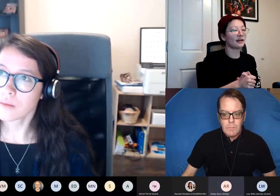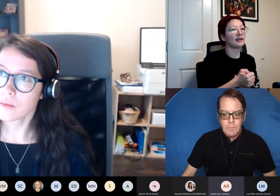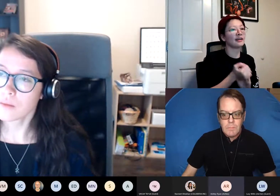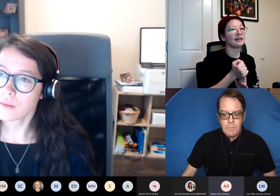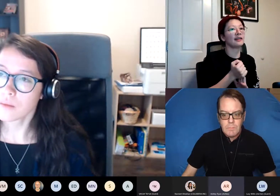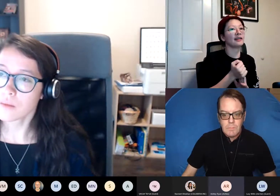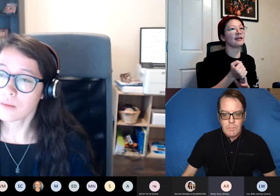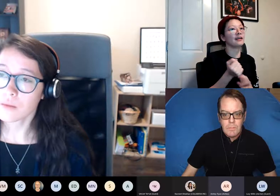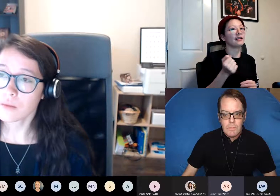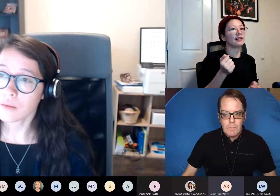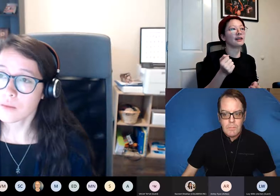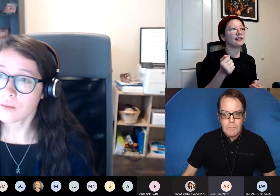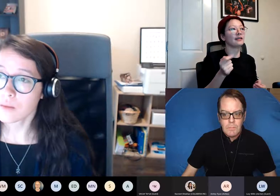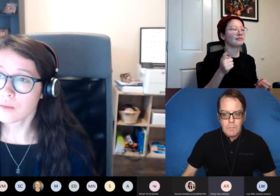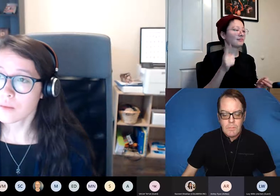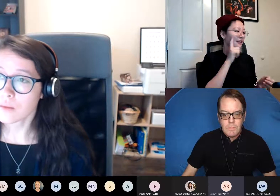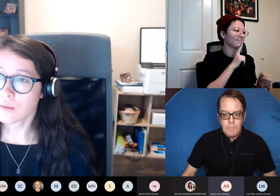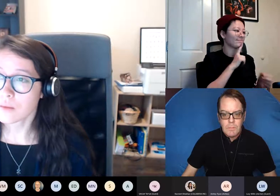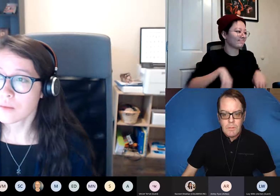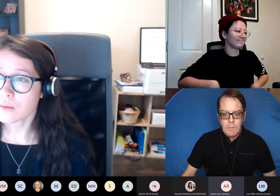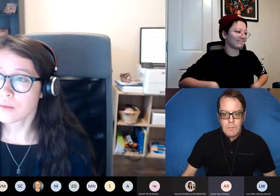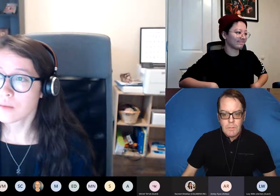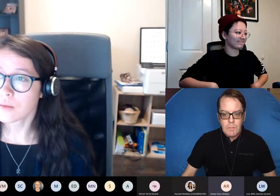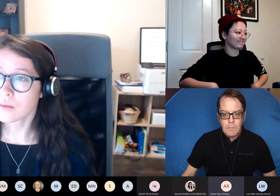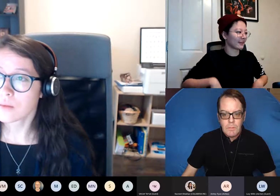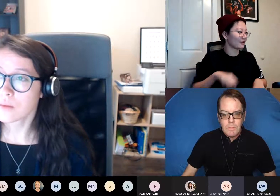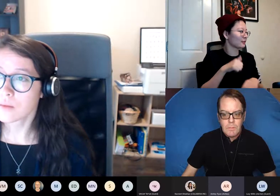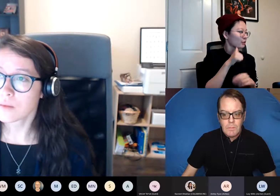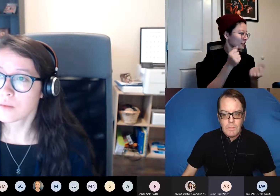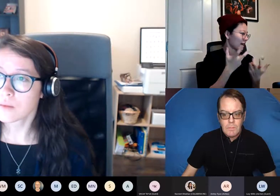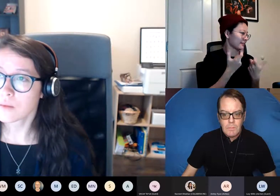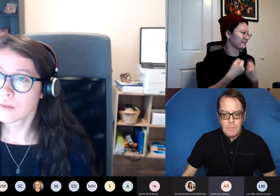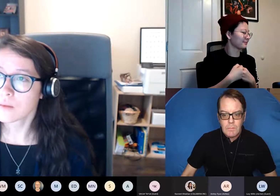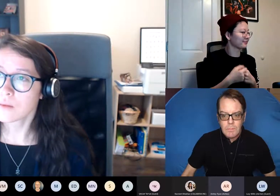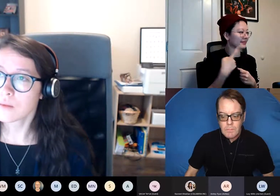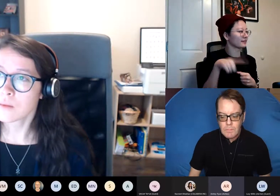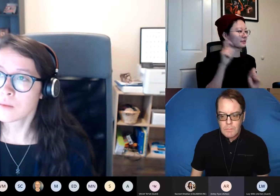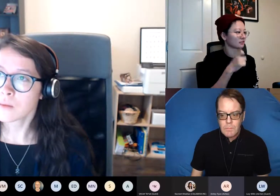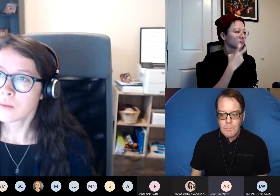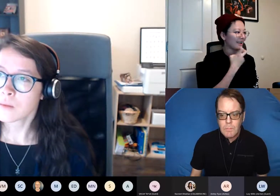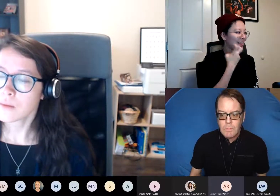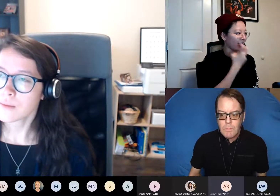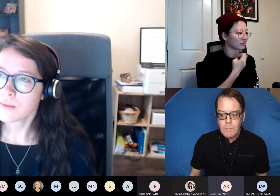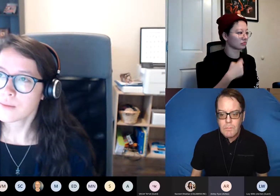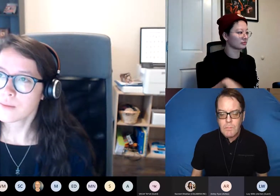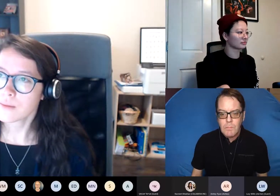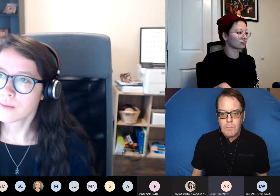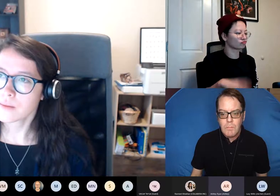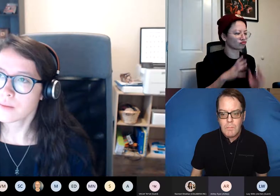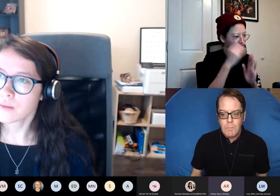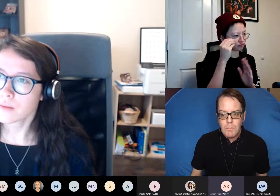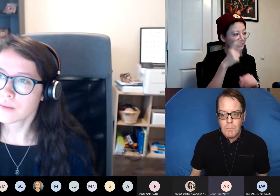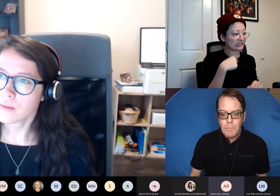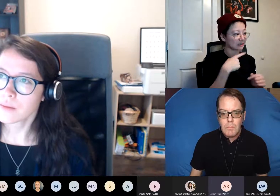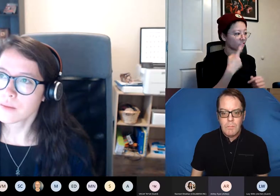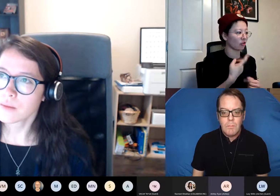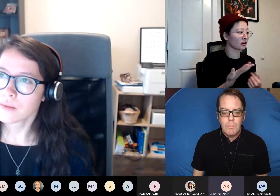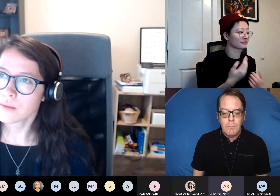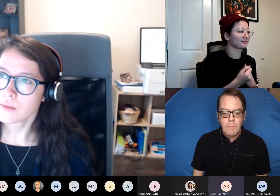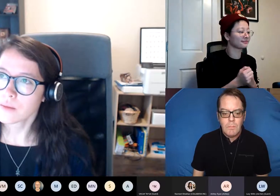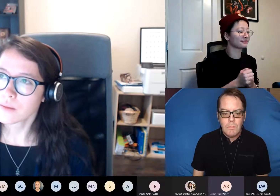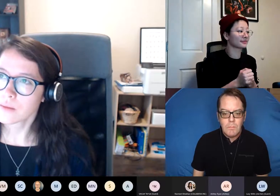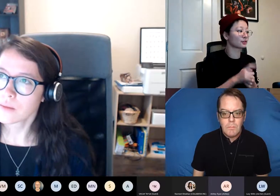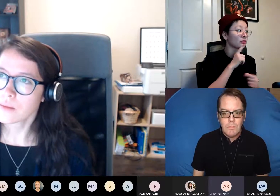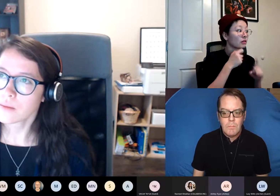into detail about deaf education. And what the result of that conference was is that deaf people should not be allowed to use